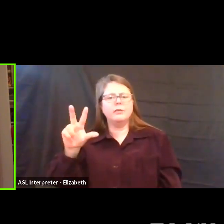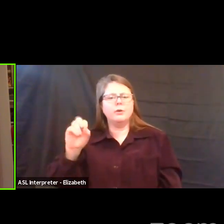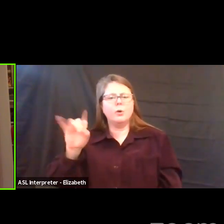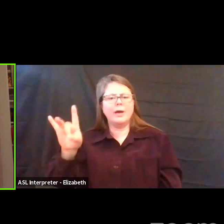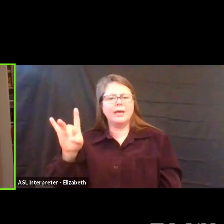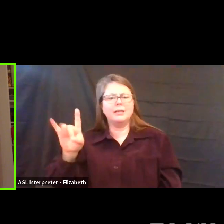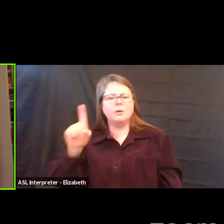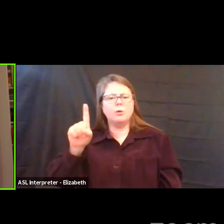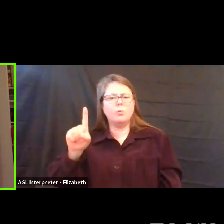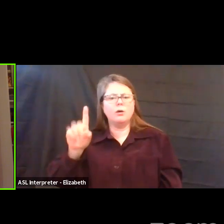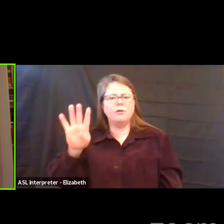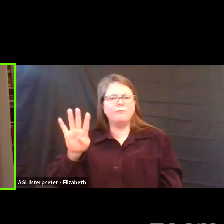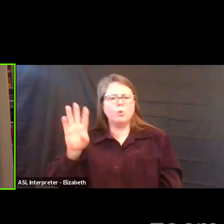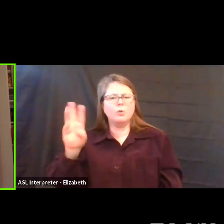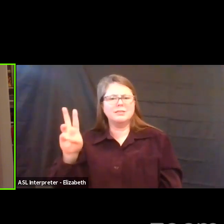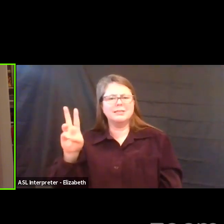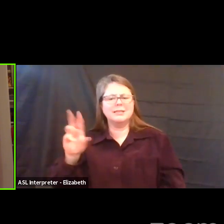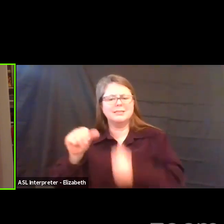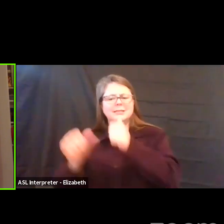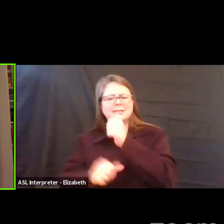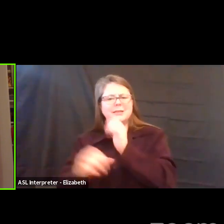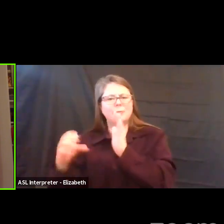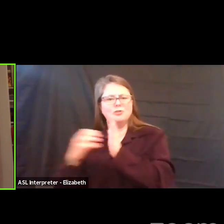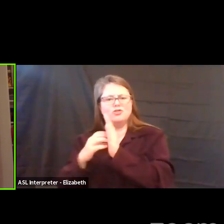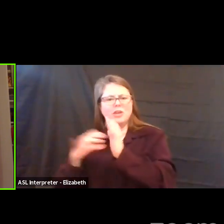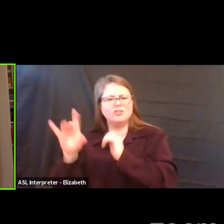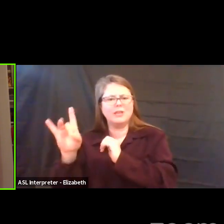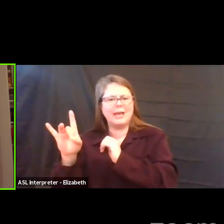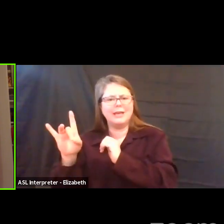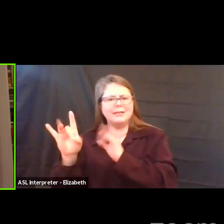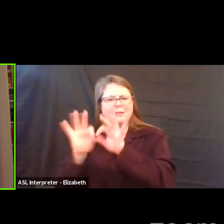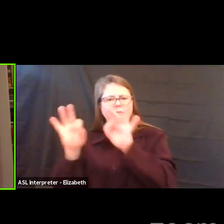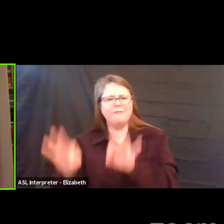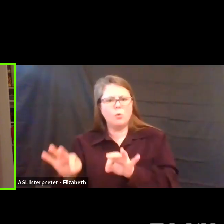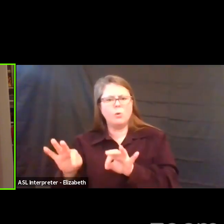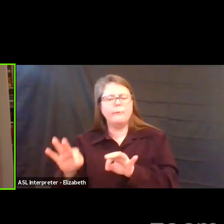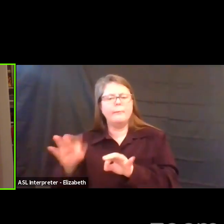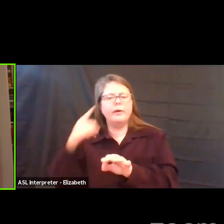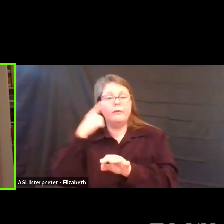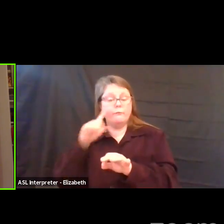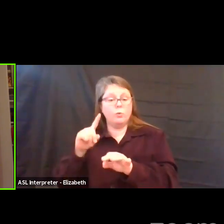308-146 subsection 8 form for applying for property